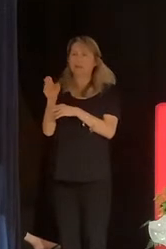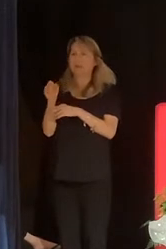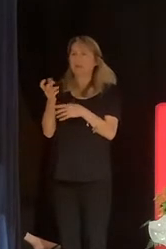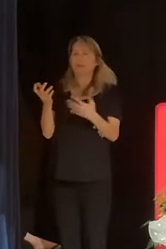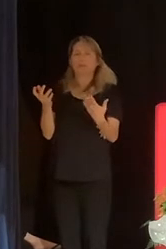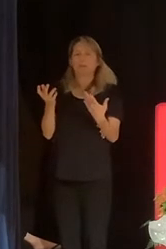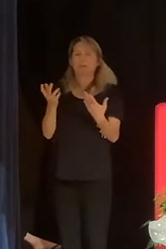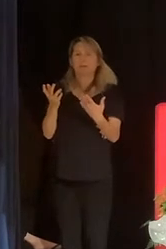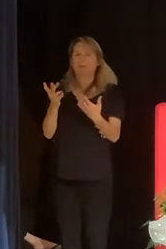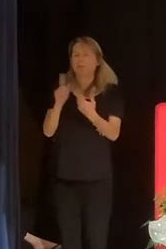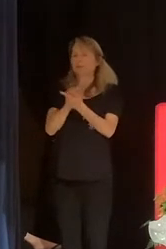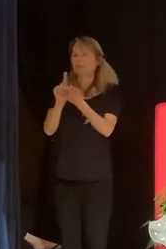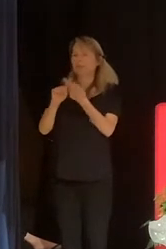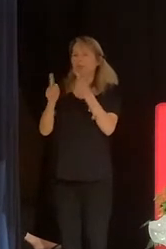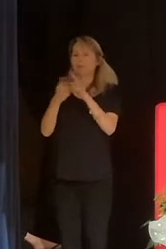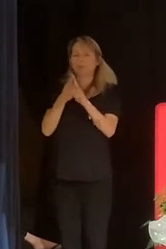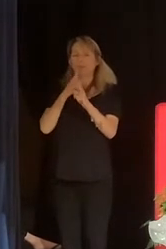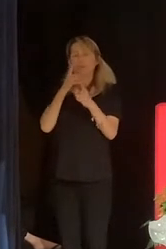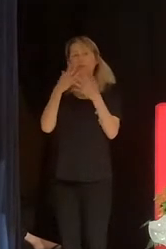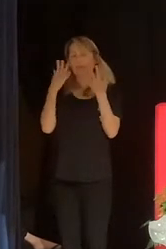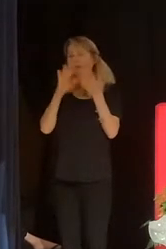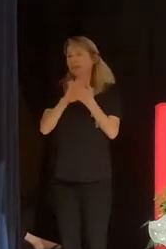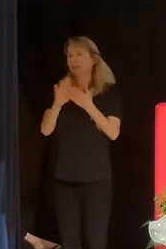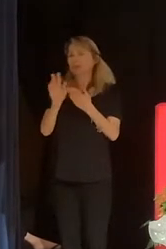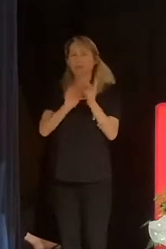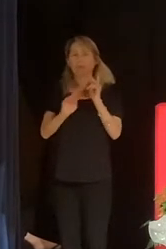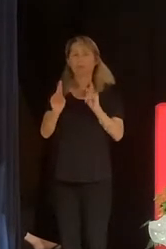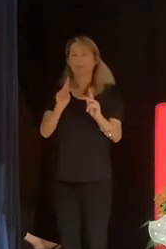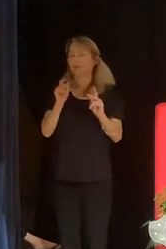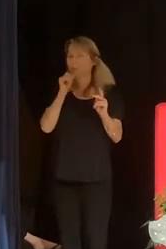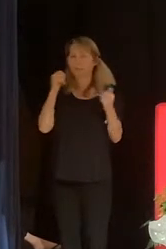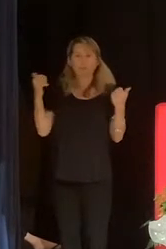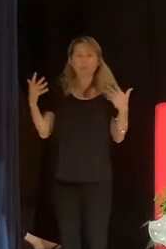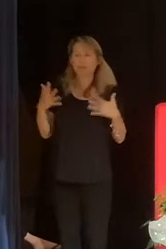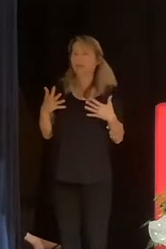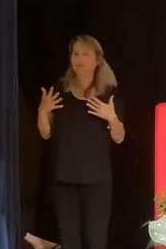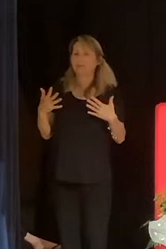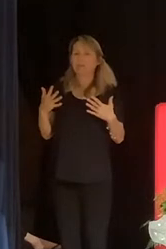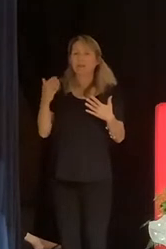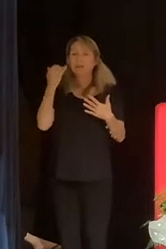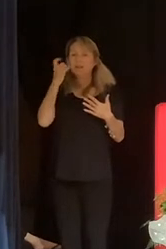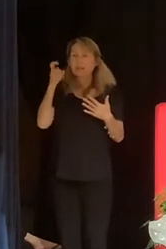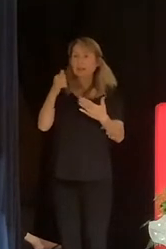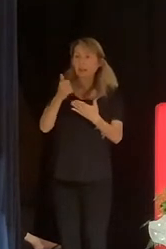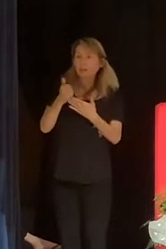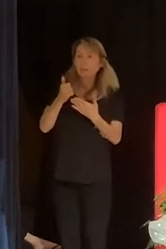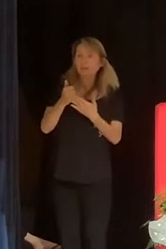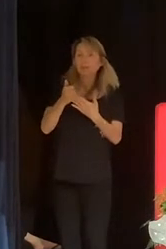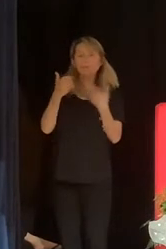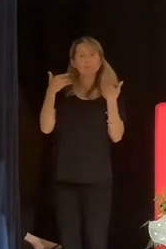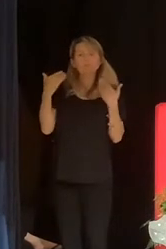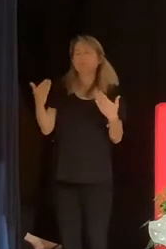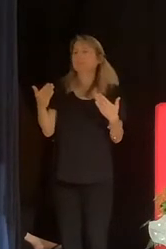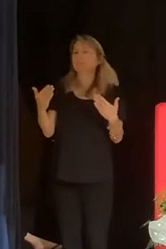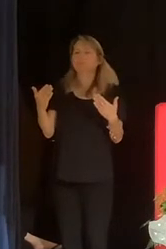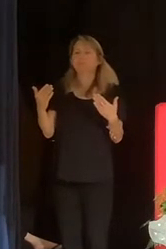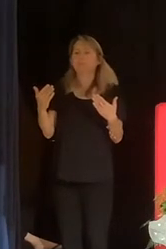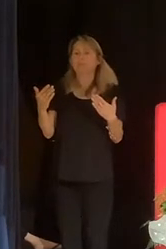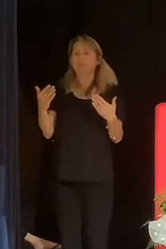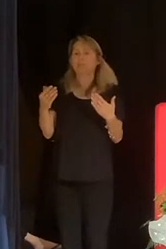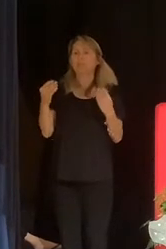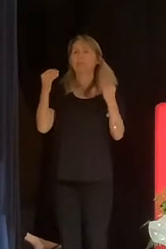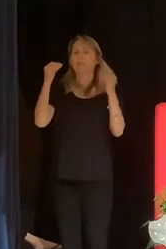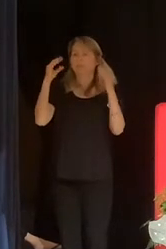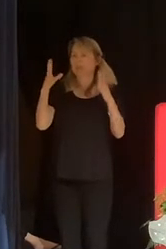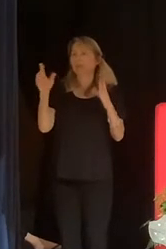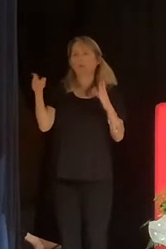friends because everyone is really nice. Don't be afraid to ask for help because the teachers